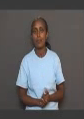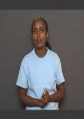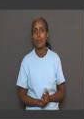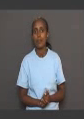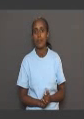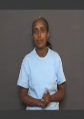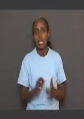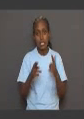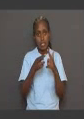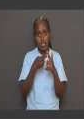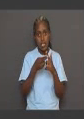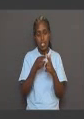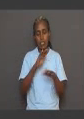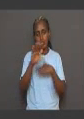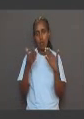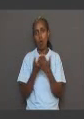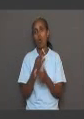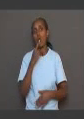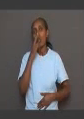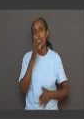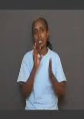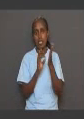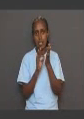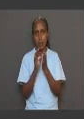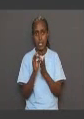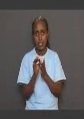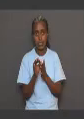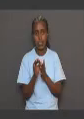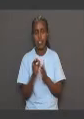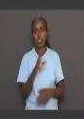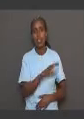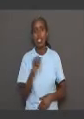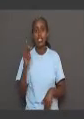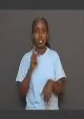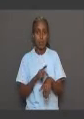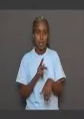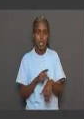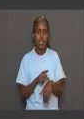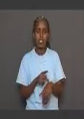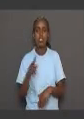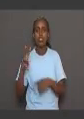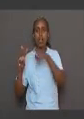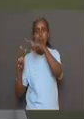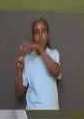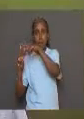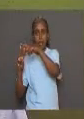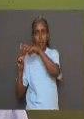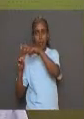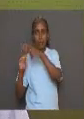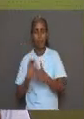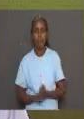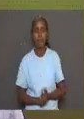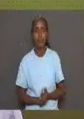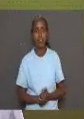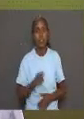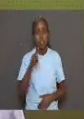The range is all real numbers, and the period is pi.